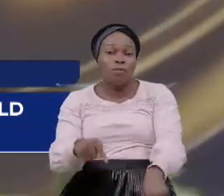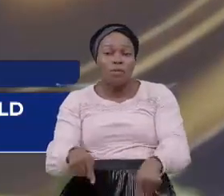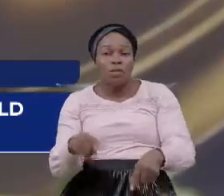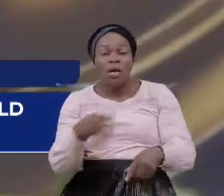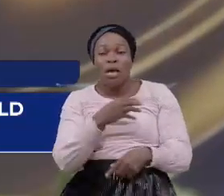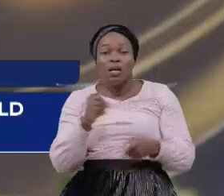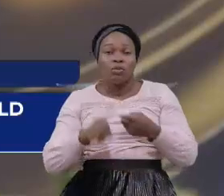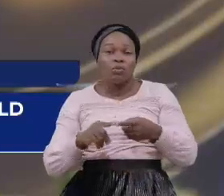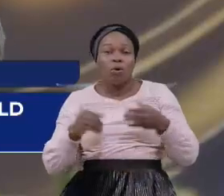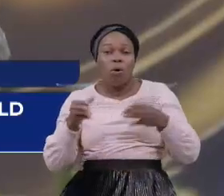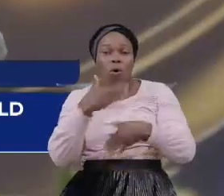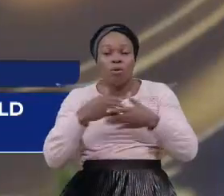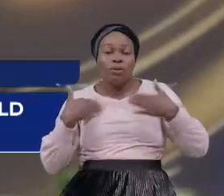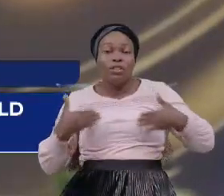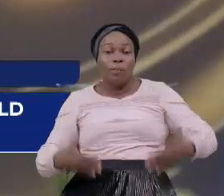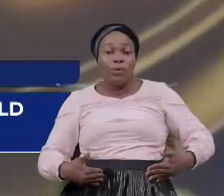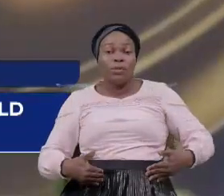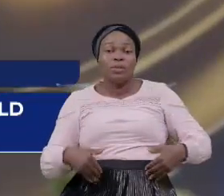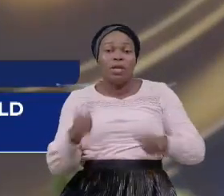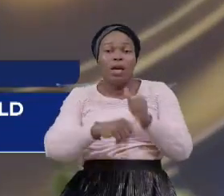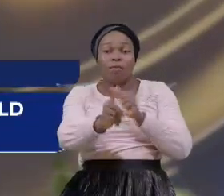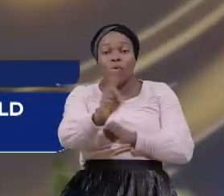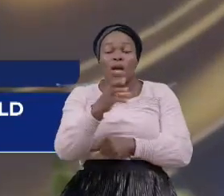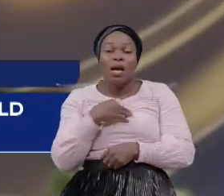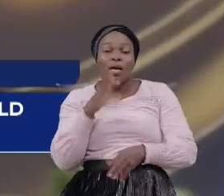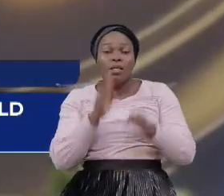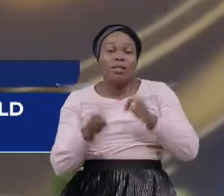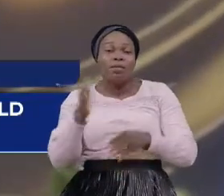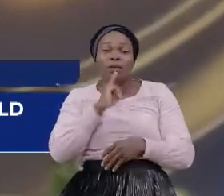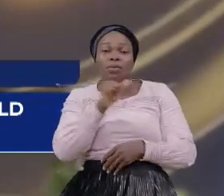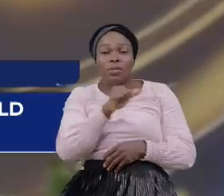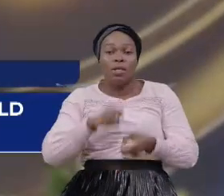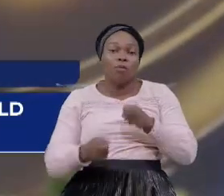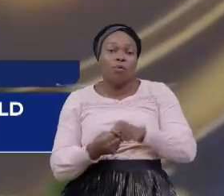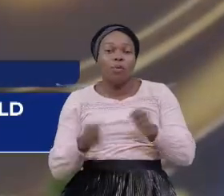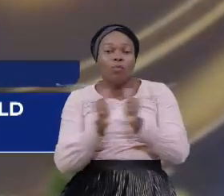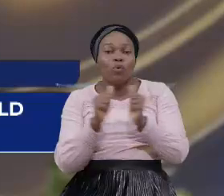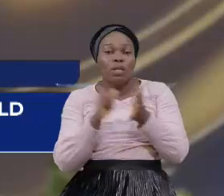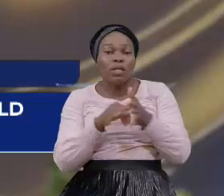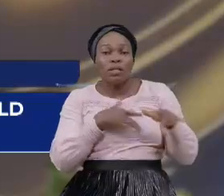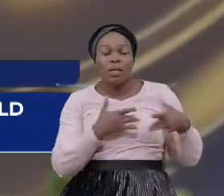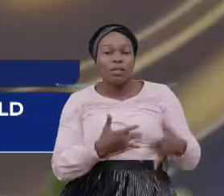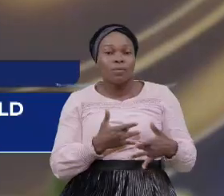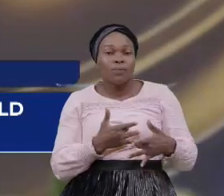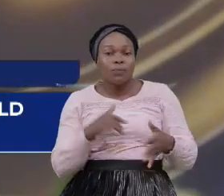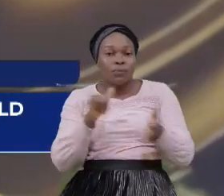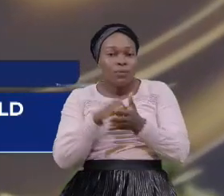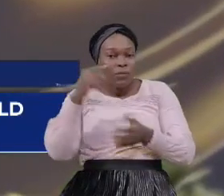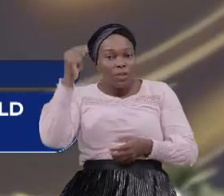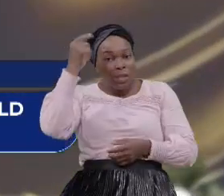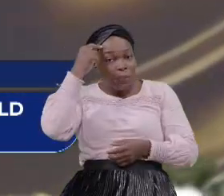everywhere. And if there is a problem with that heart, that the brain does not